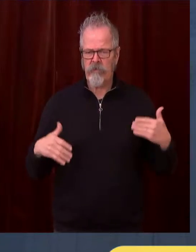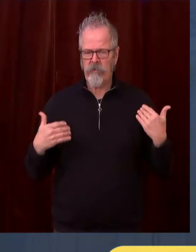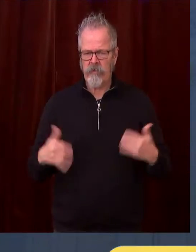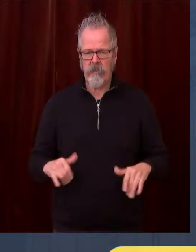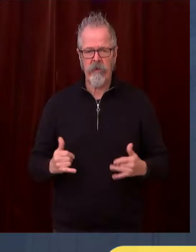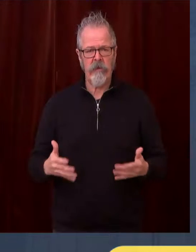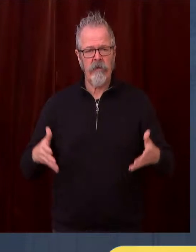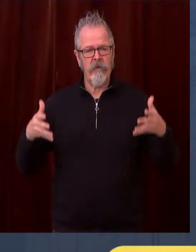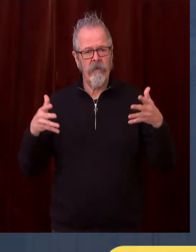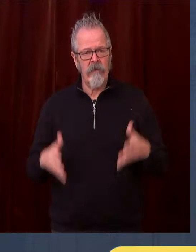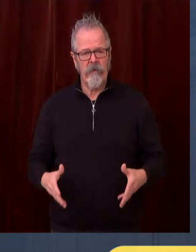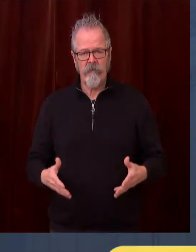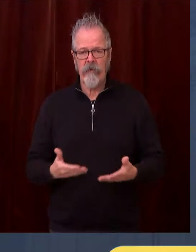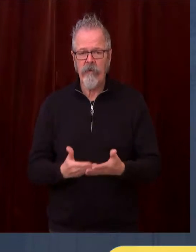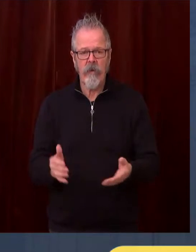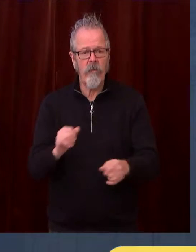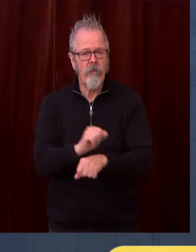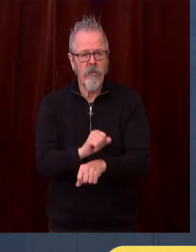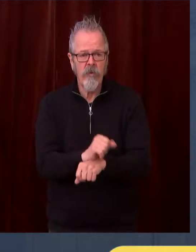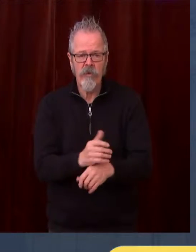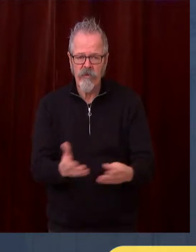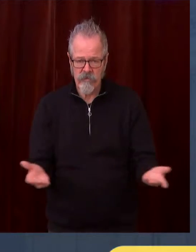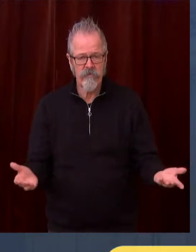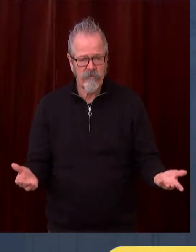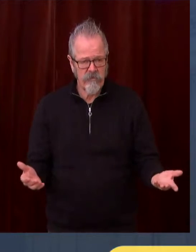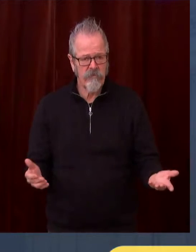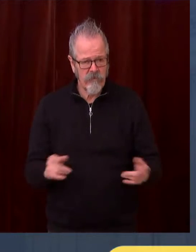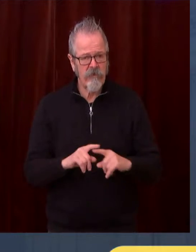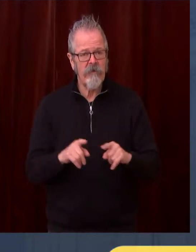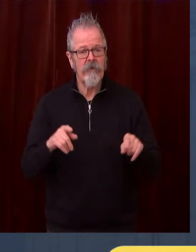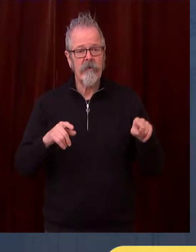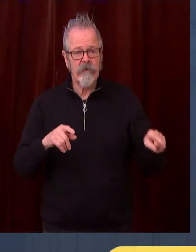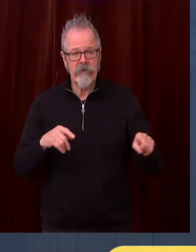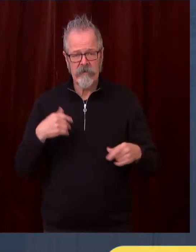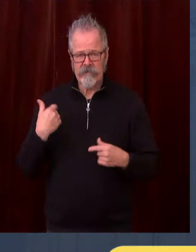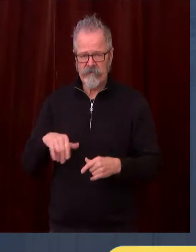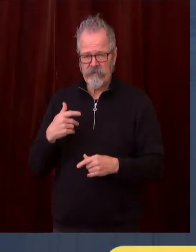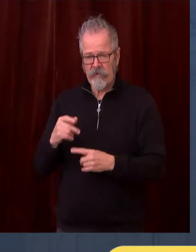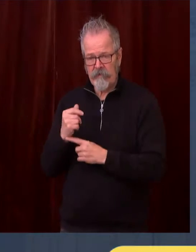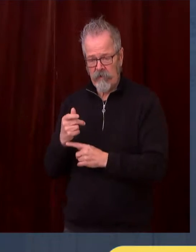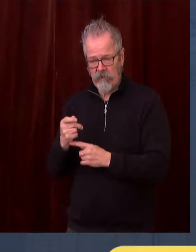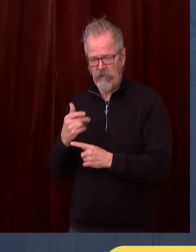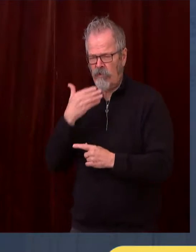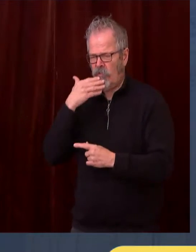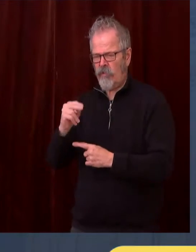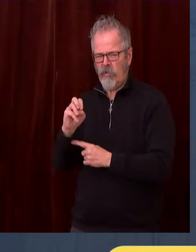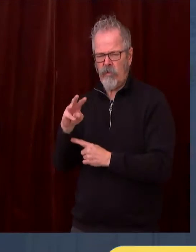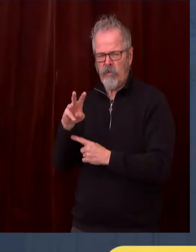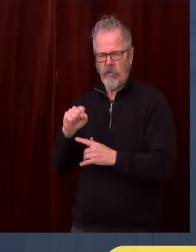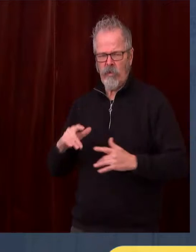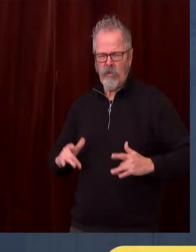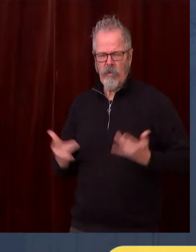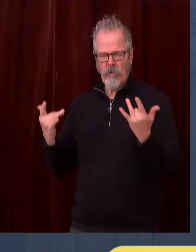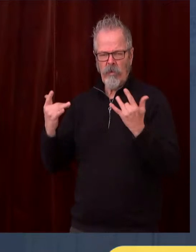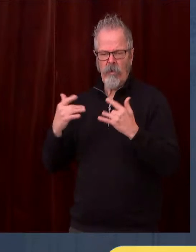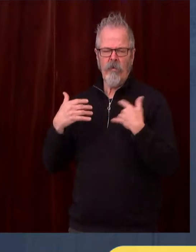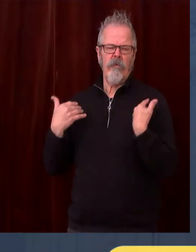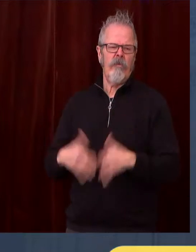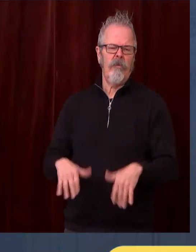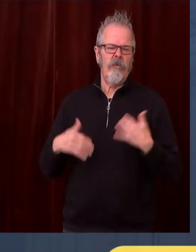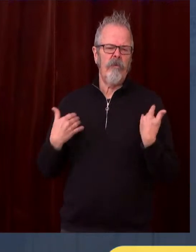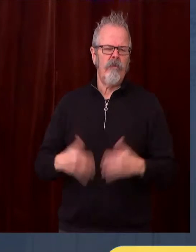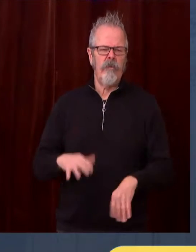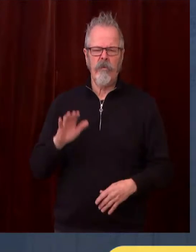state. Over the past few days, the FDA and the CDC have granted the initial authorization for